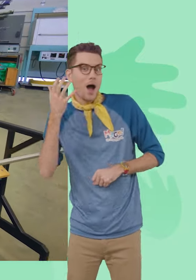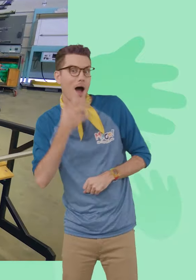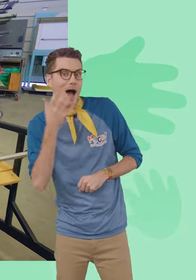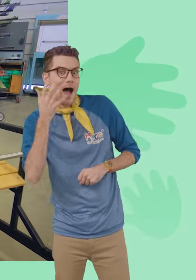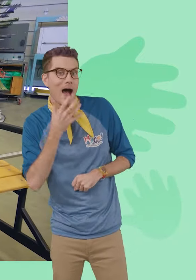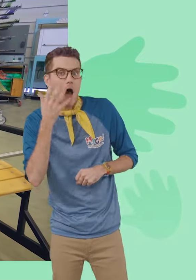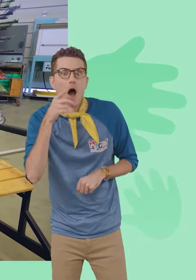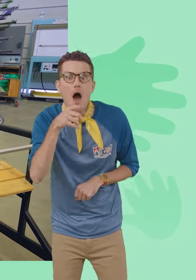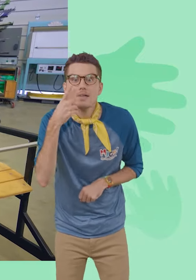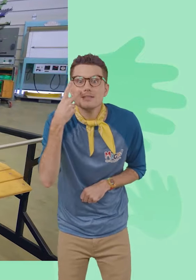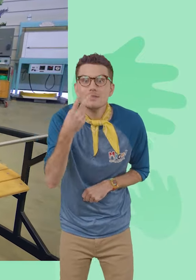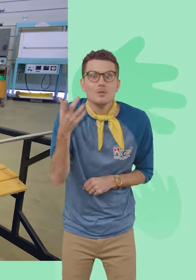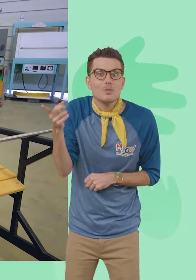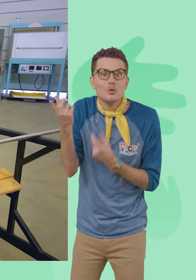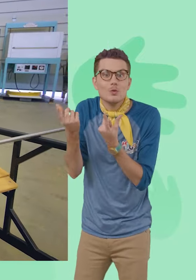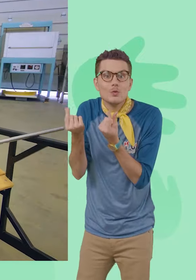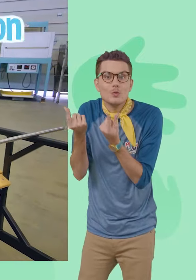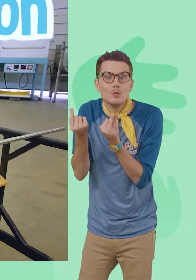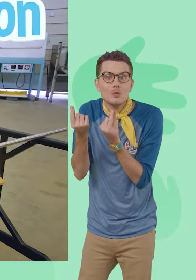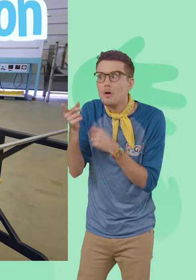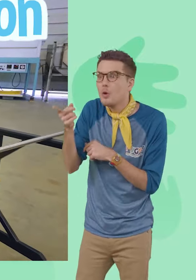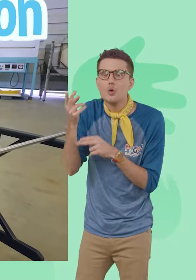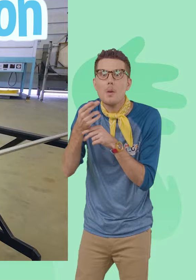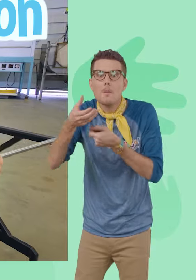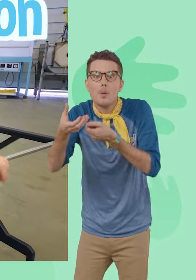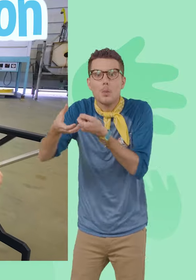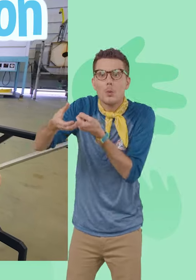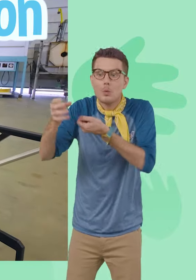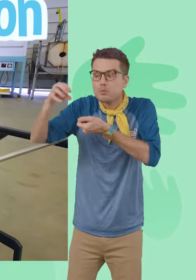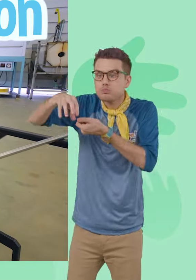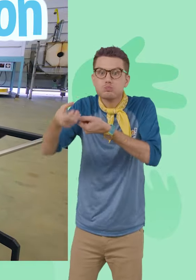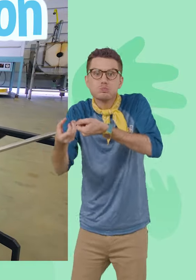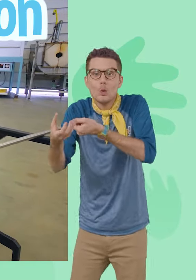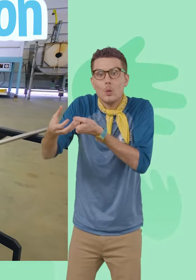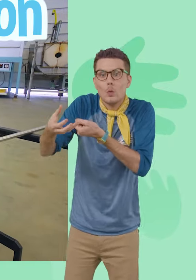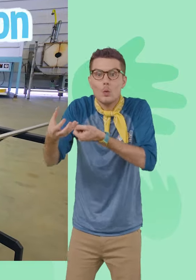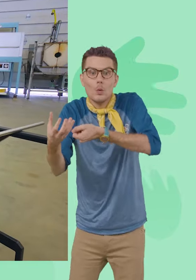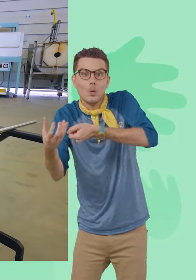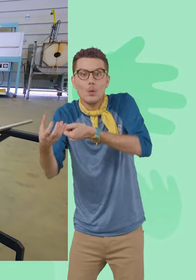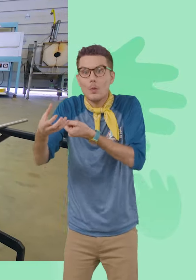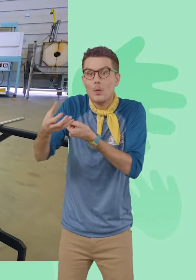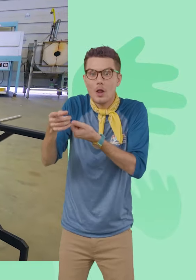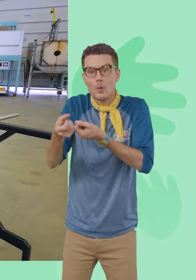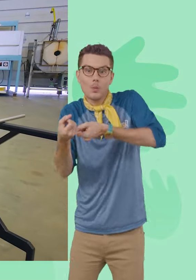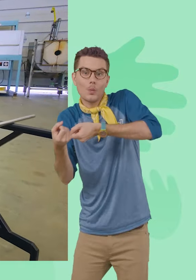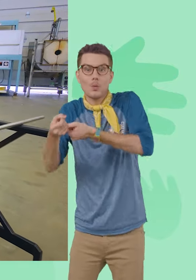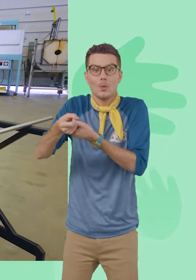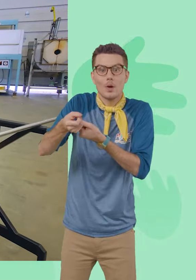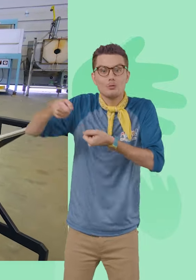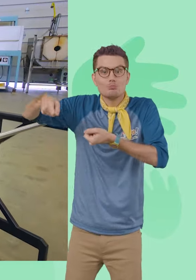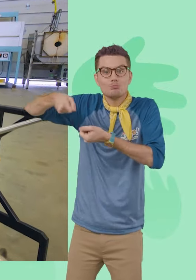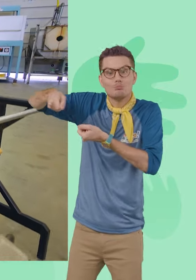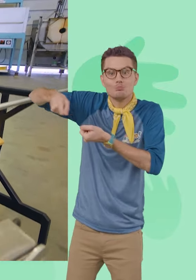Do you see what she's doing? She's using that spoon-looking device to roll it in, and look at how smooth and circular